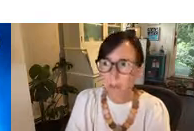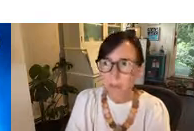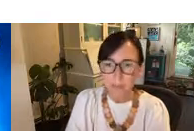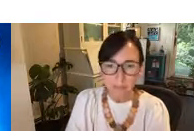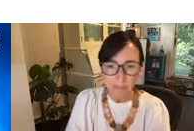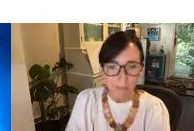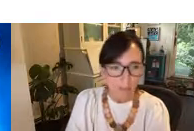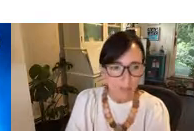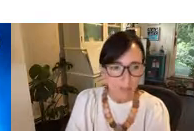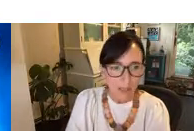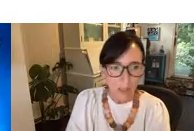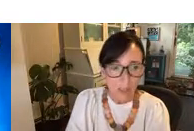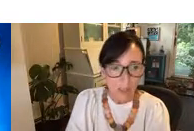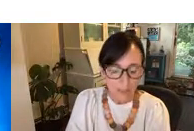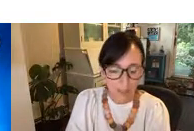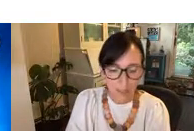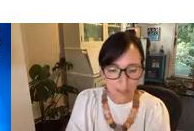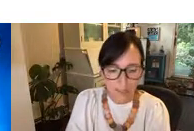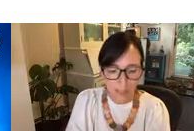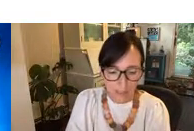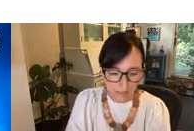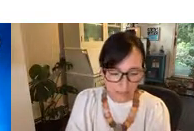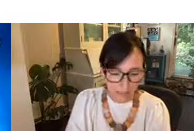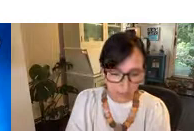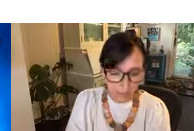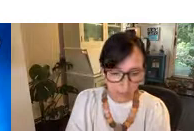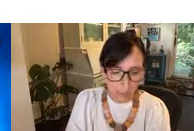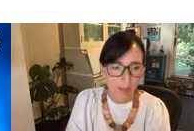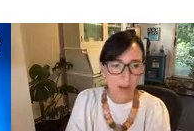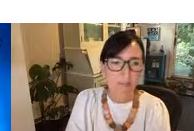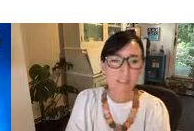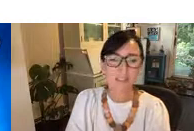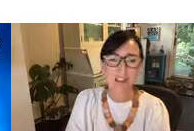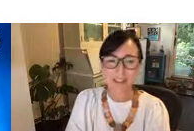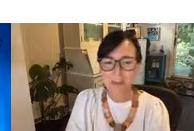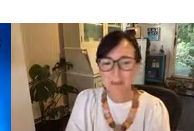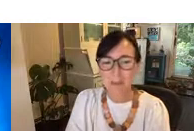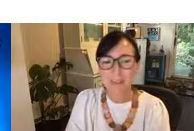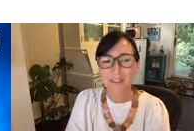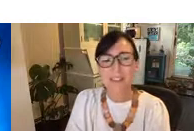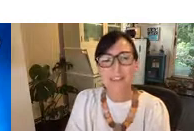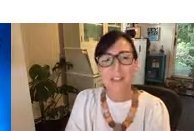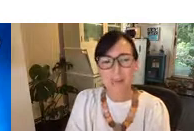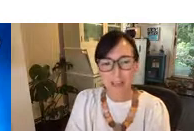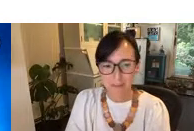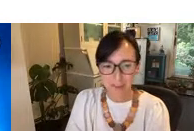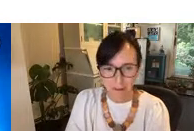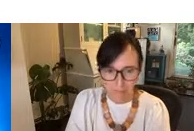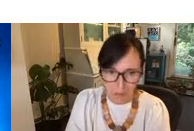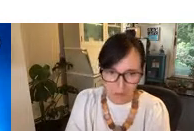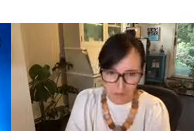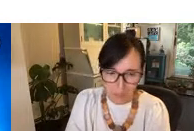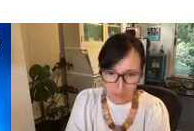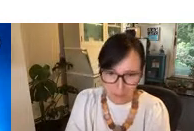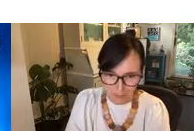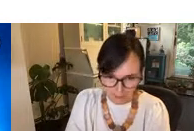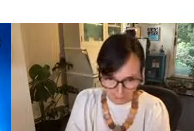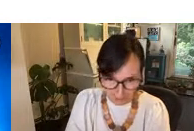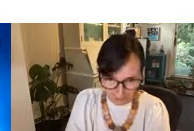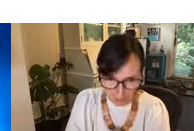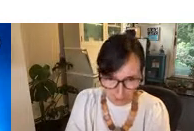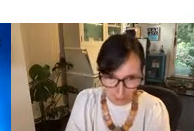billion people globally. And if you think of an office of 100 people, you would have more than